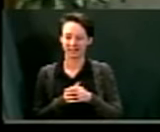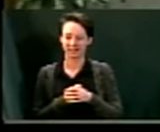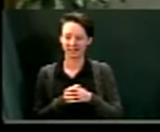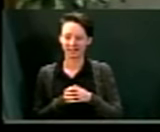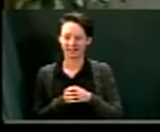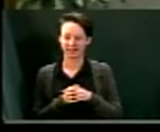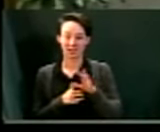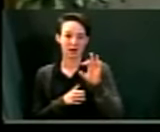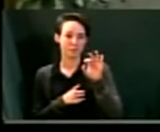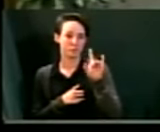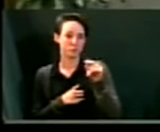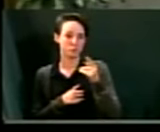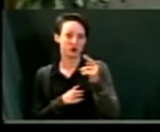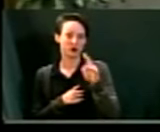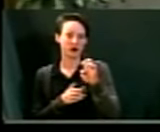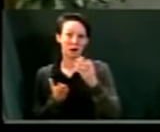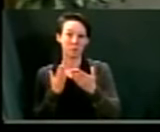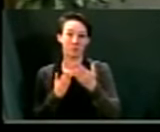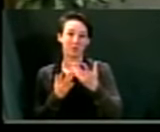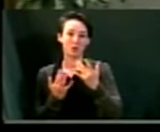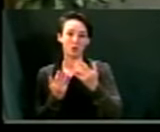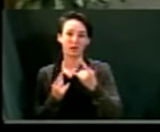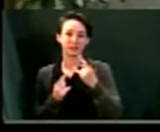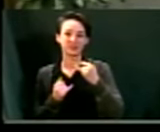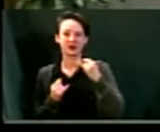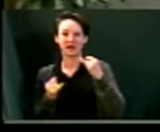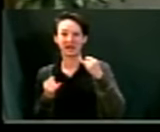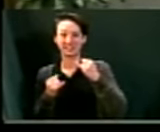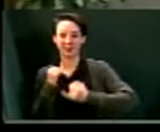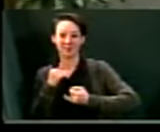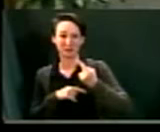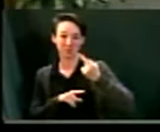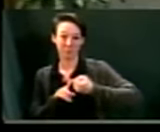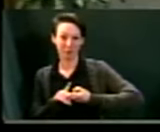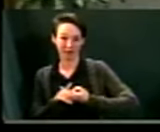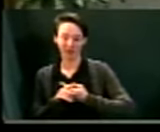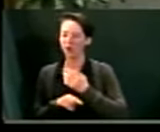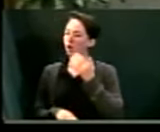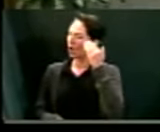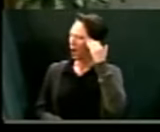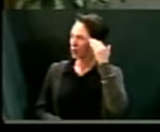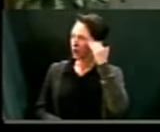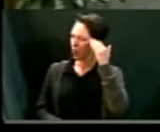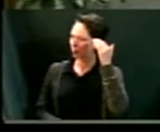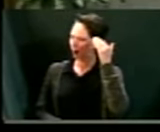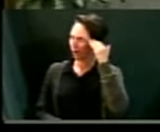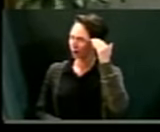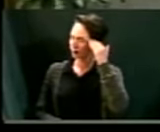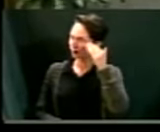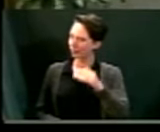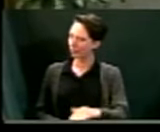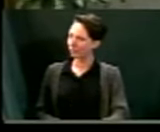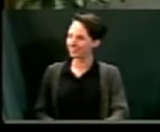Ms. Fugit, you may want to wait to the end of the month on that, please, okay? I know, but...